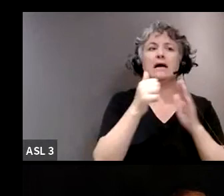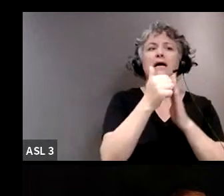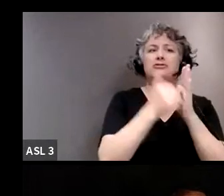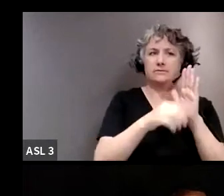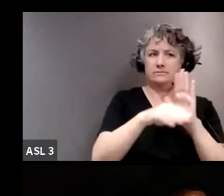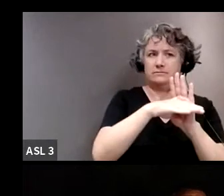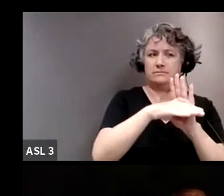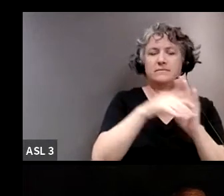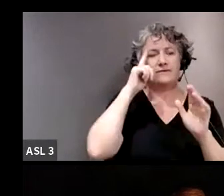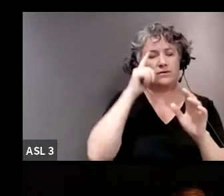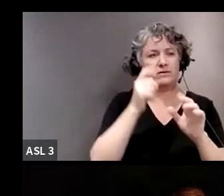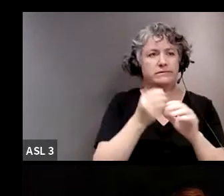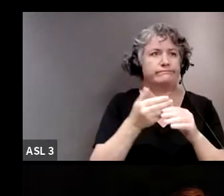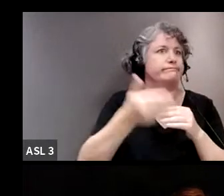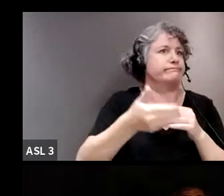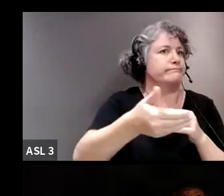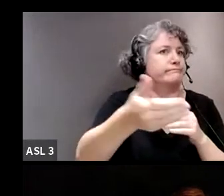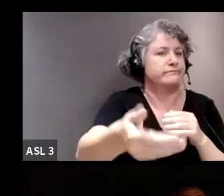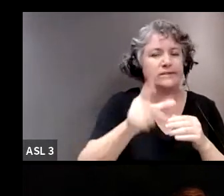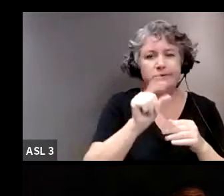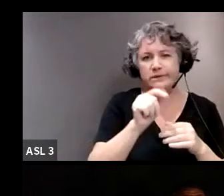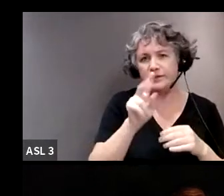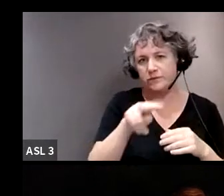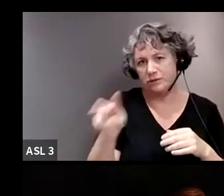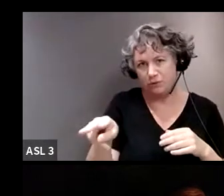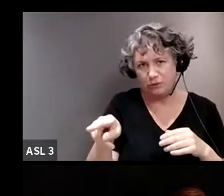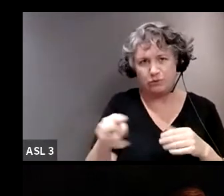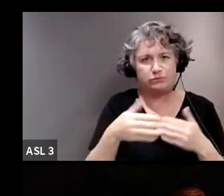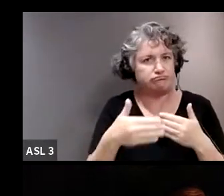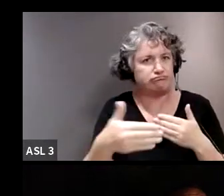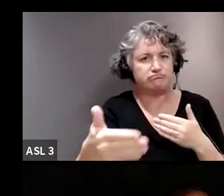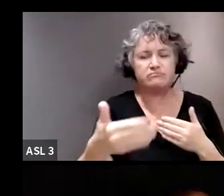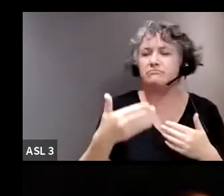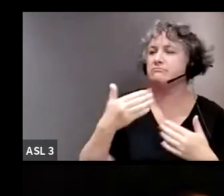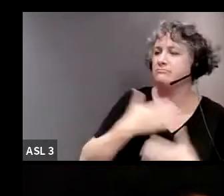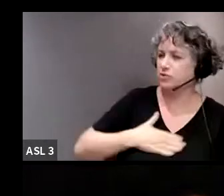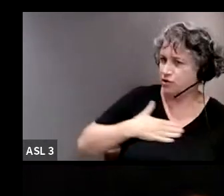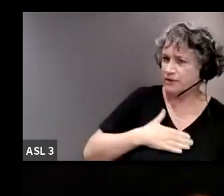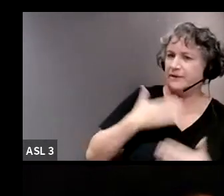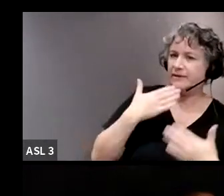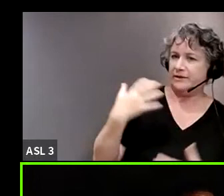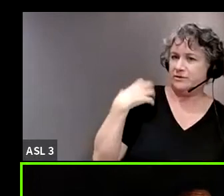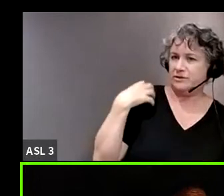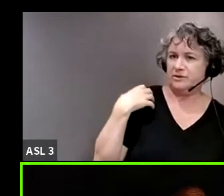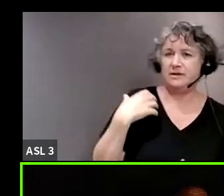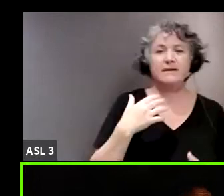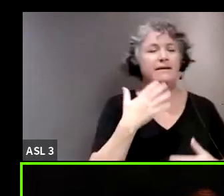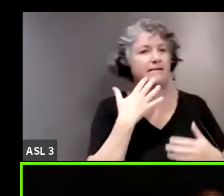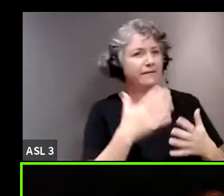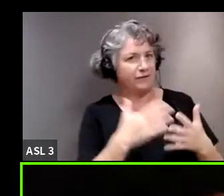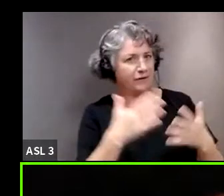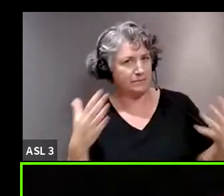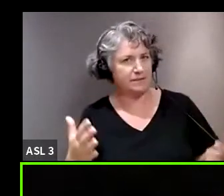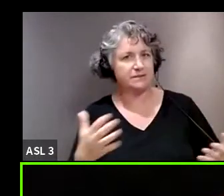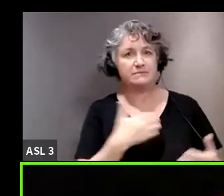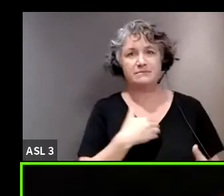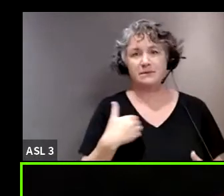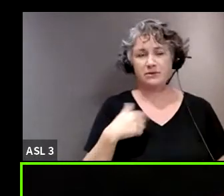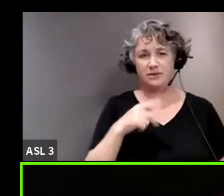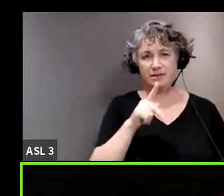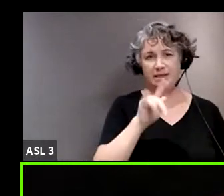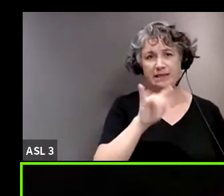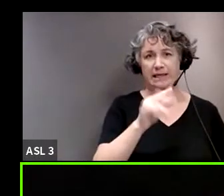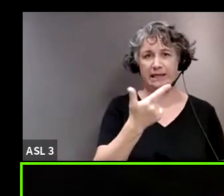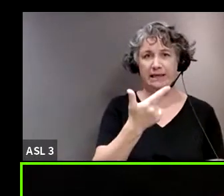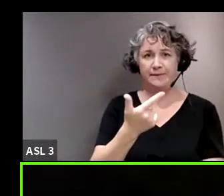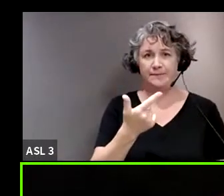into 2022 and beyond appreciate it thank you chair thank you very much uh remember king